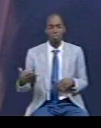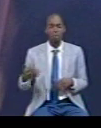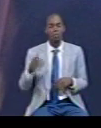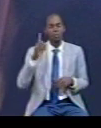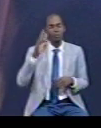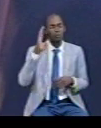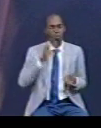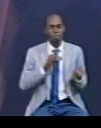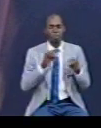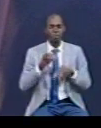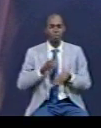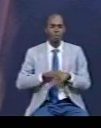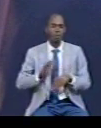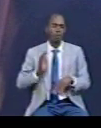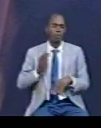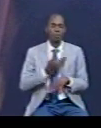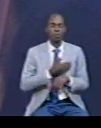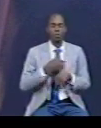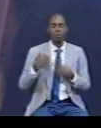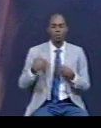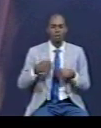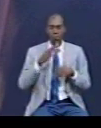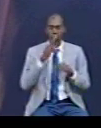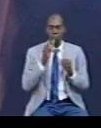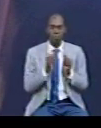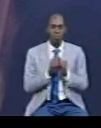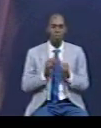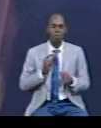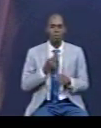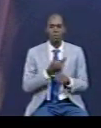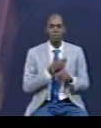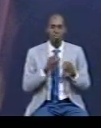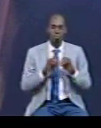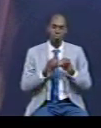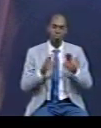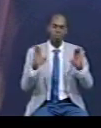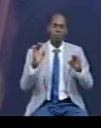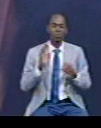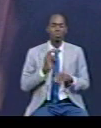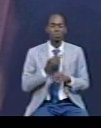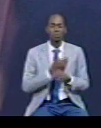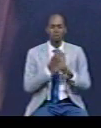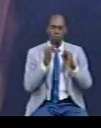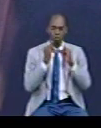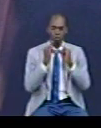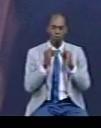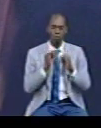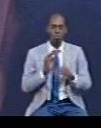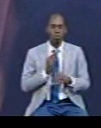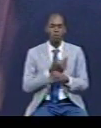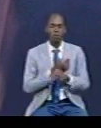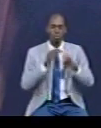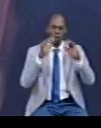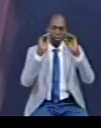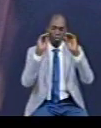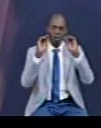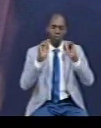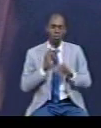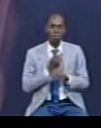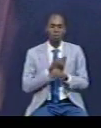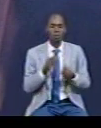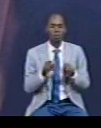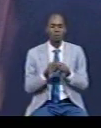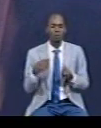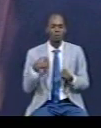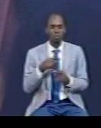will impress upon our hearts. Be with us, enlighten us, instruct us, teach us as we